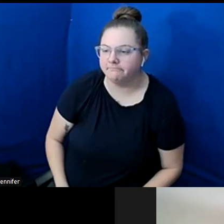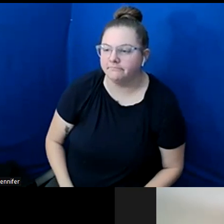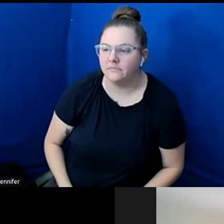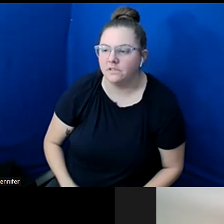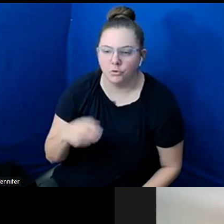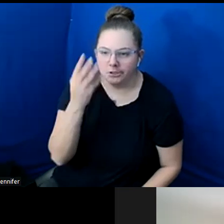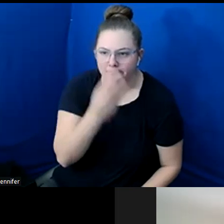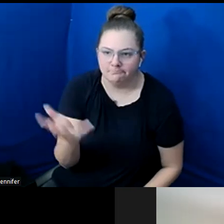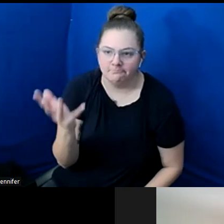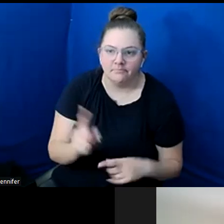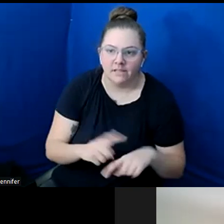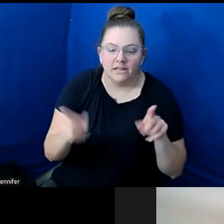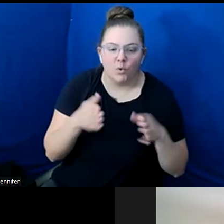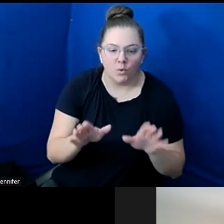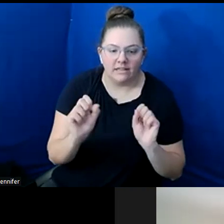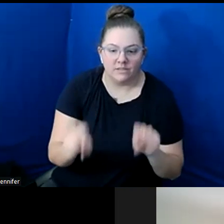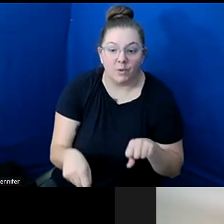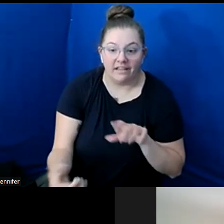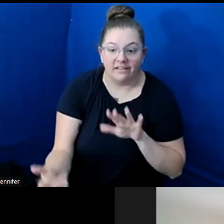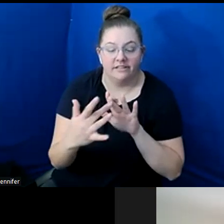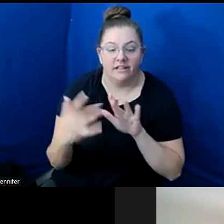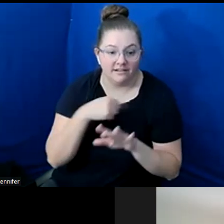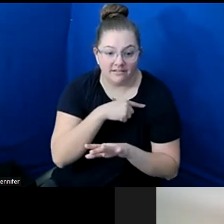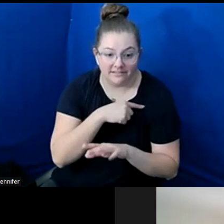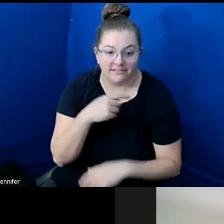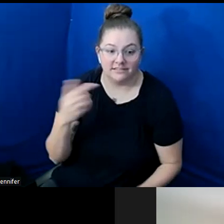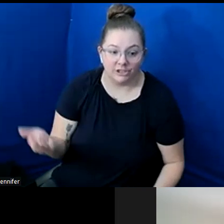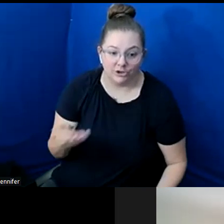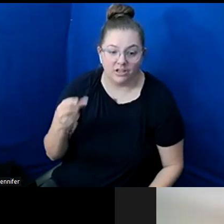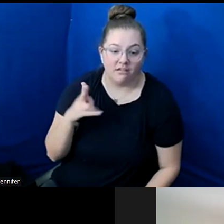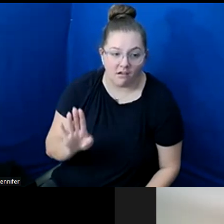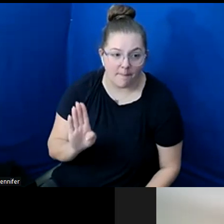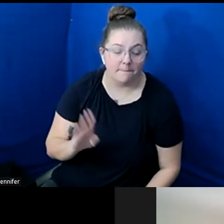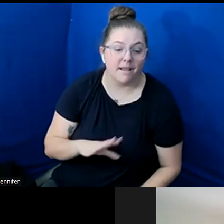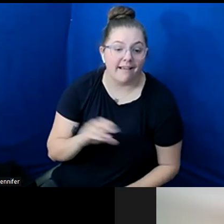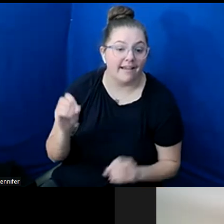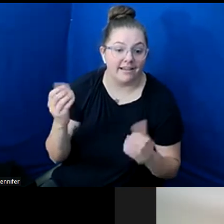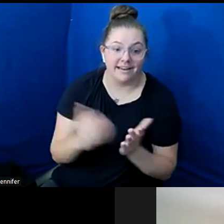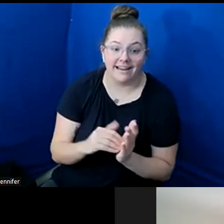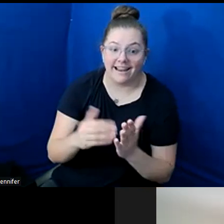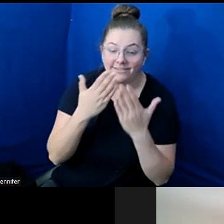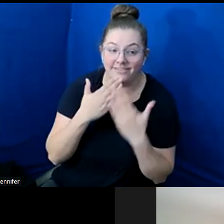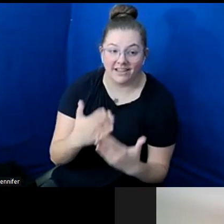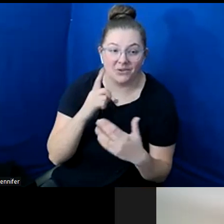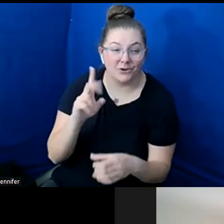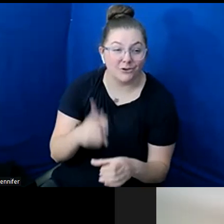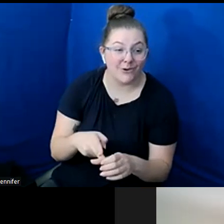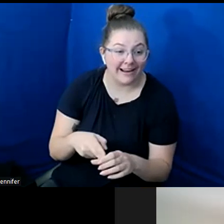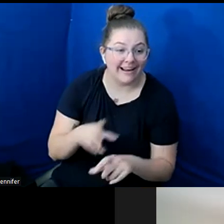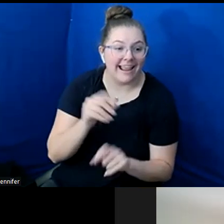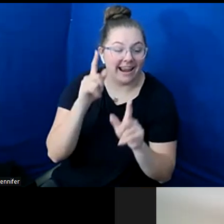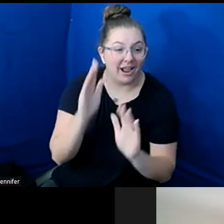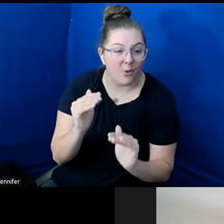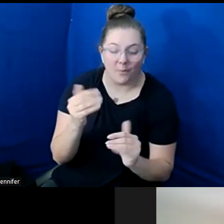let you guys know the different ways you can keep in touch with us at the hub here. And yeah, once again, thank you for joining us, and I hope everyone has a